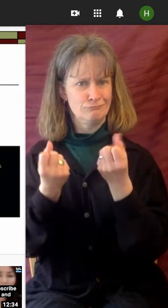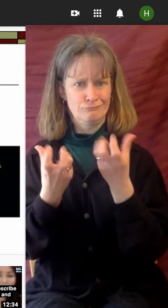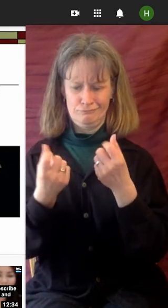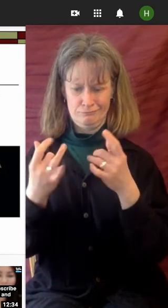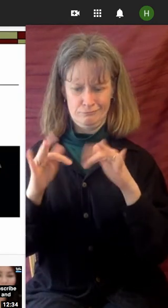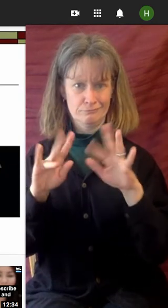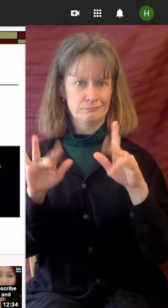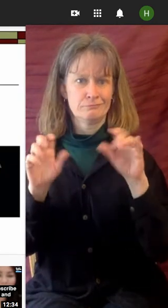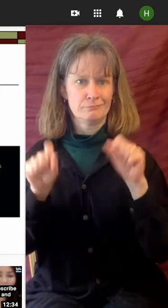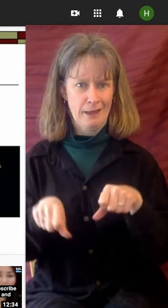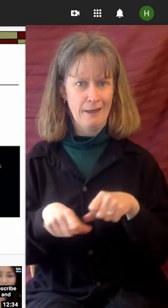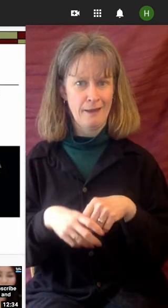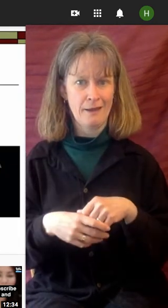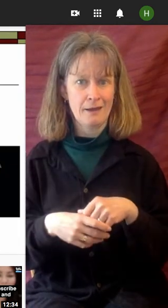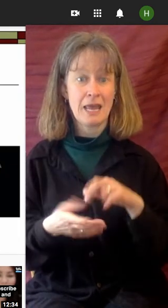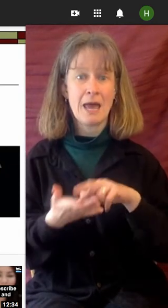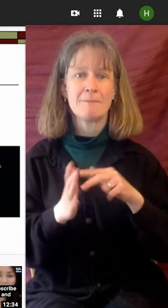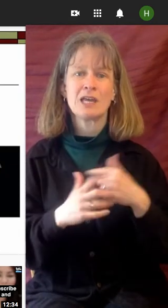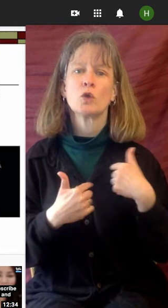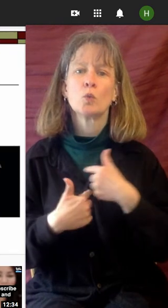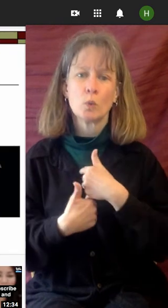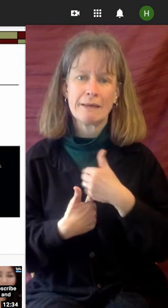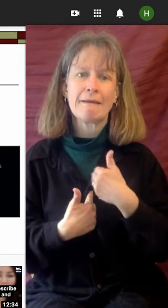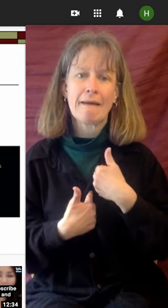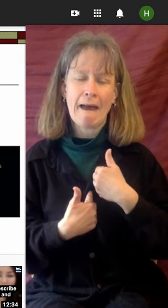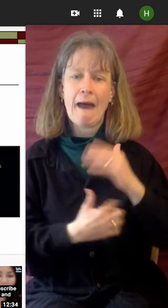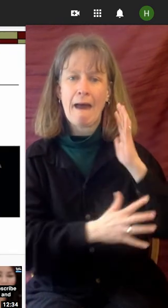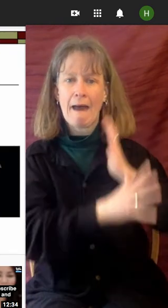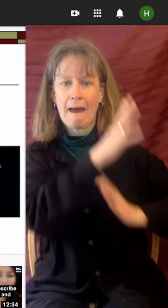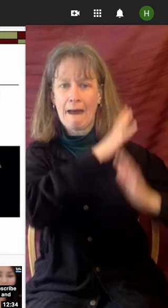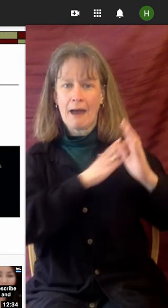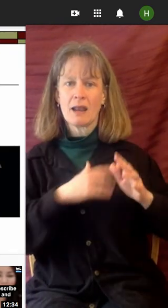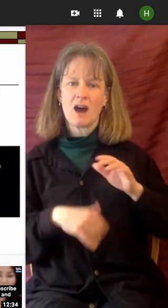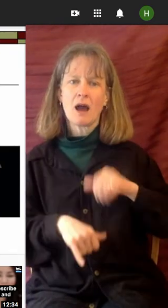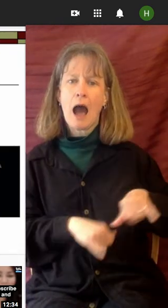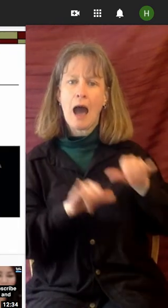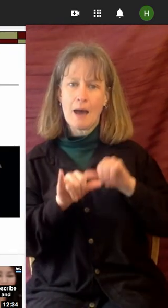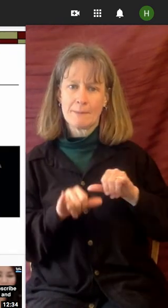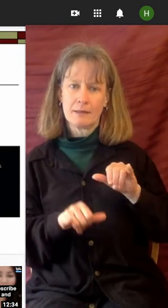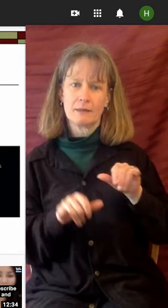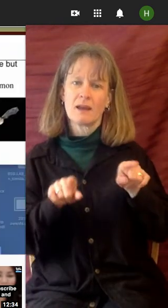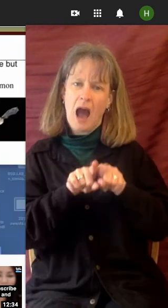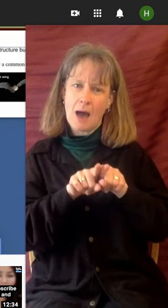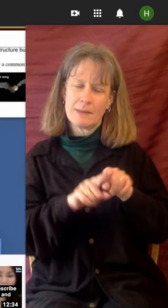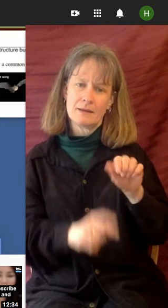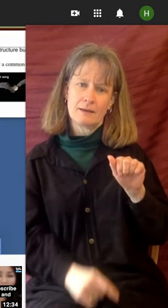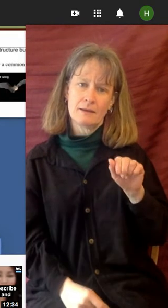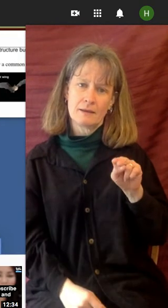off into our 3 different life forms.